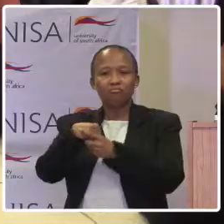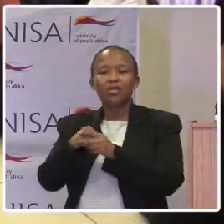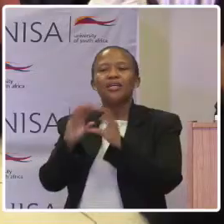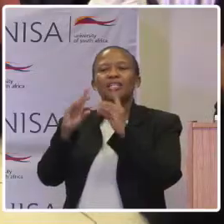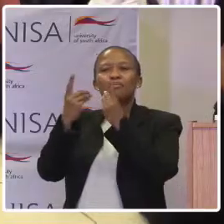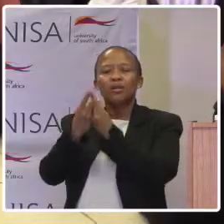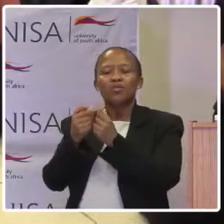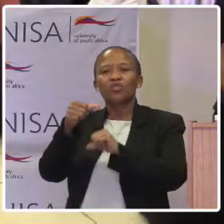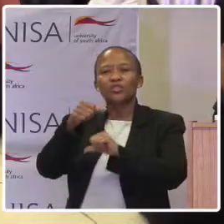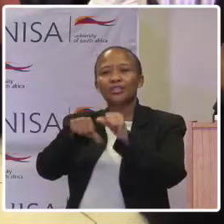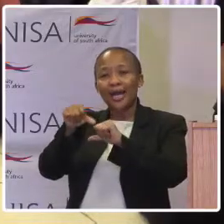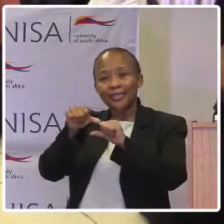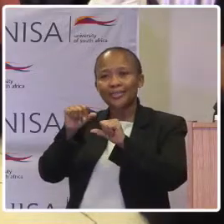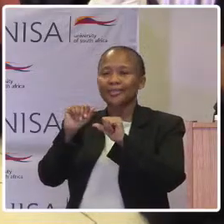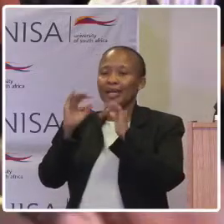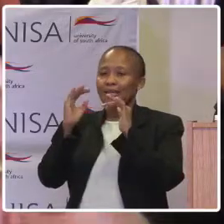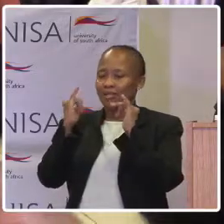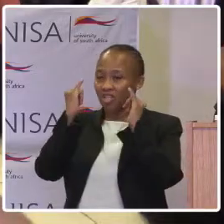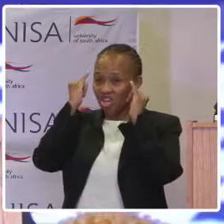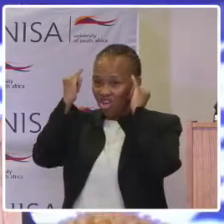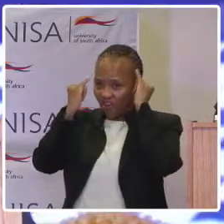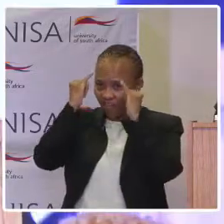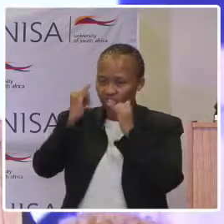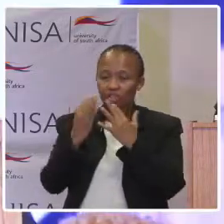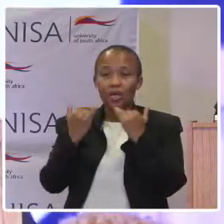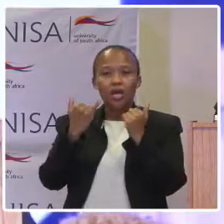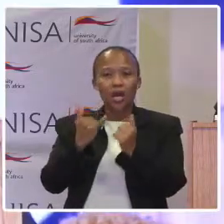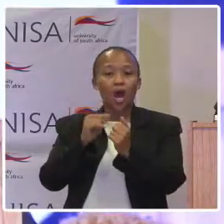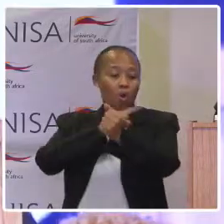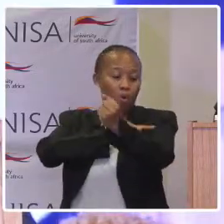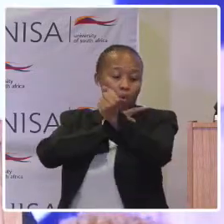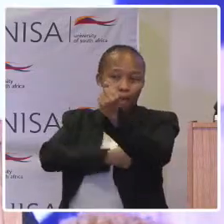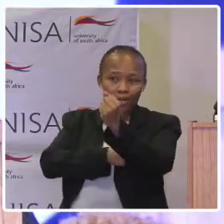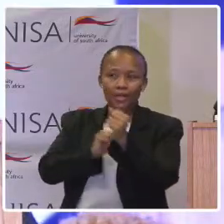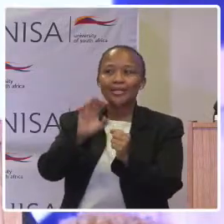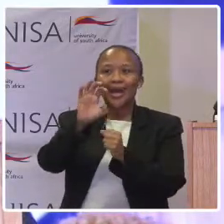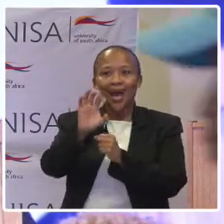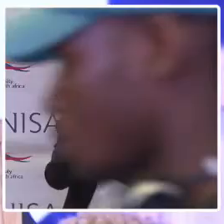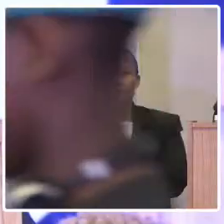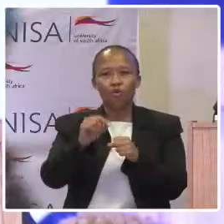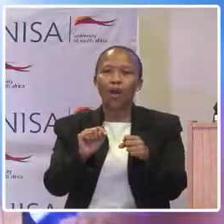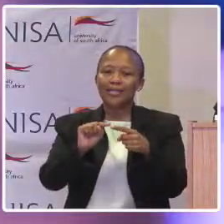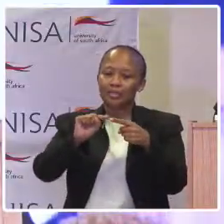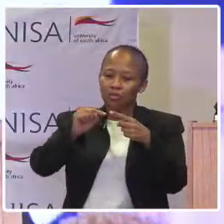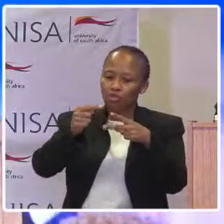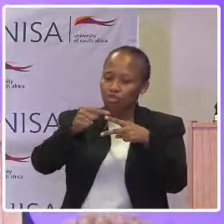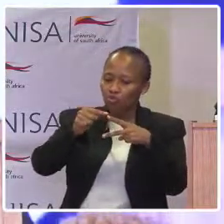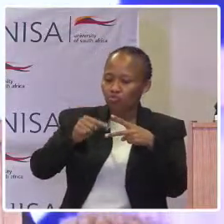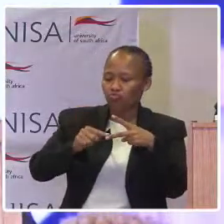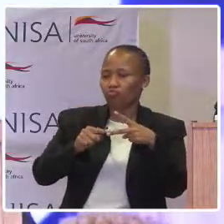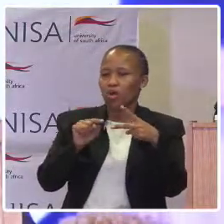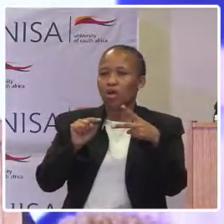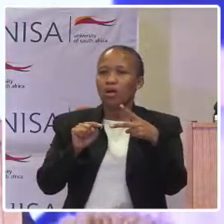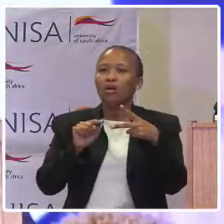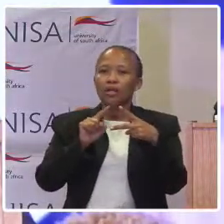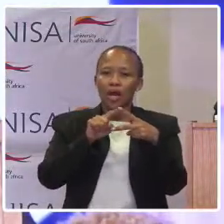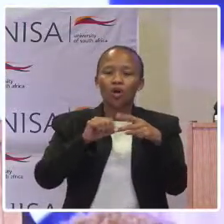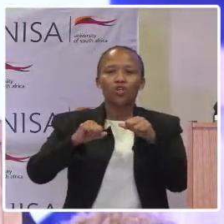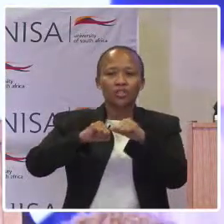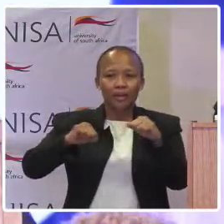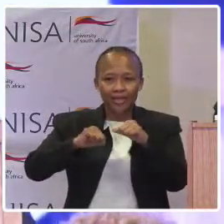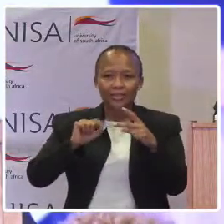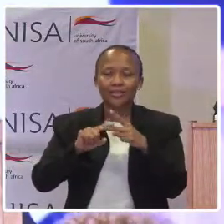Innovation. The agency legislative mandate is premised on two key acts, namely the Space Affairs